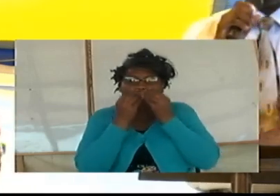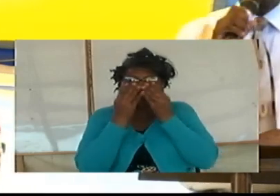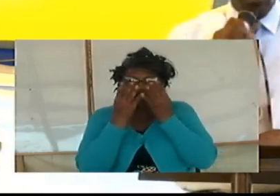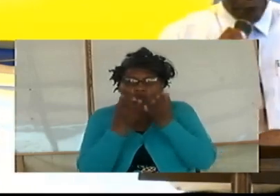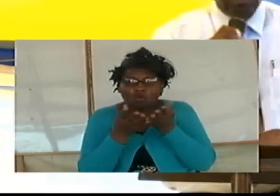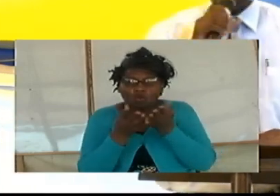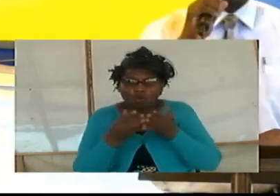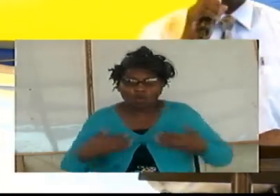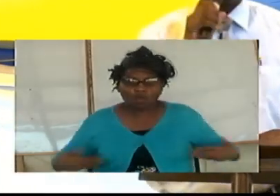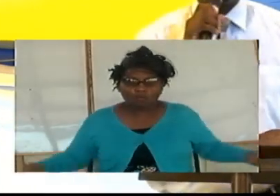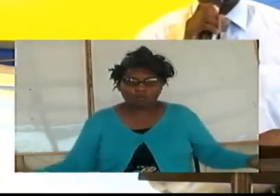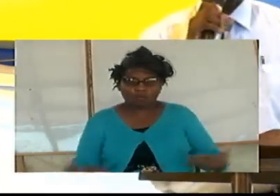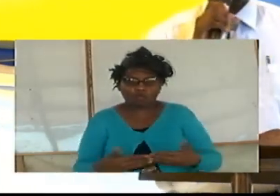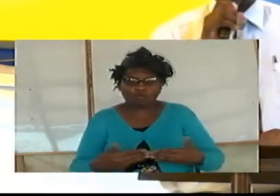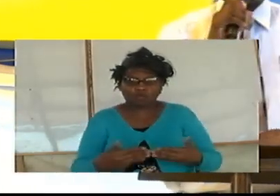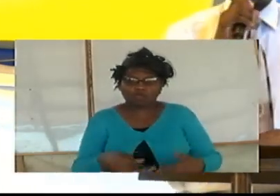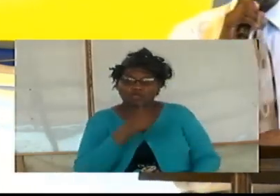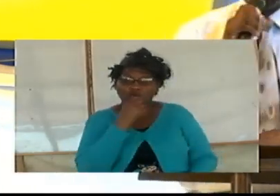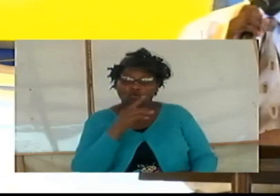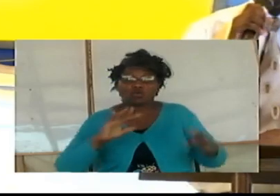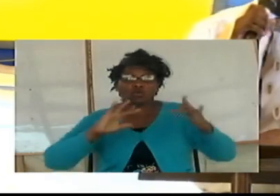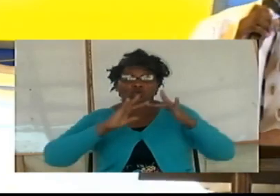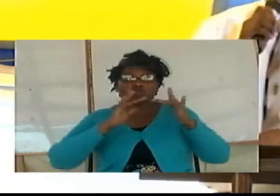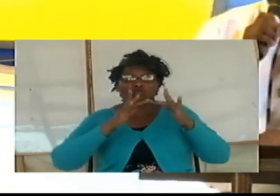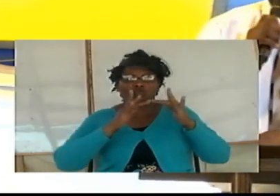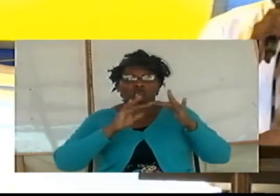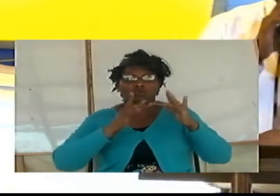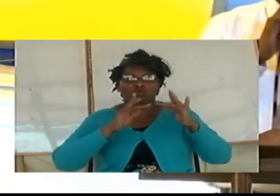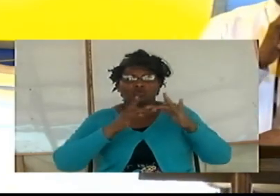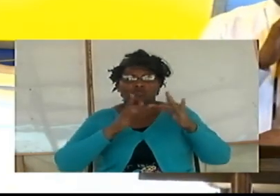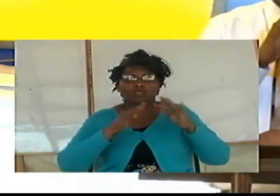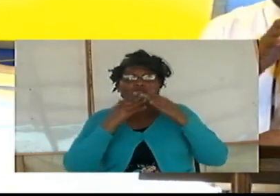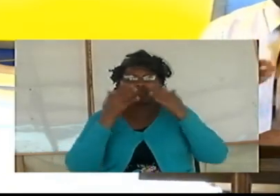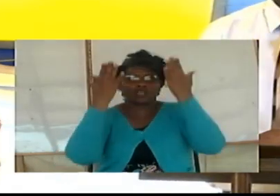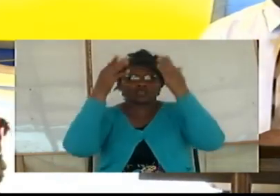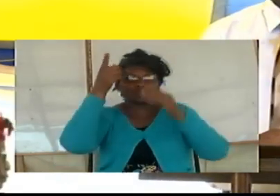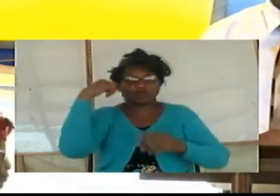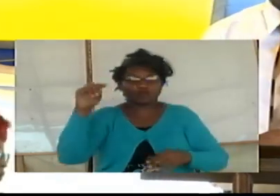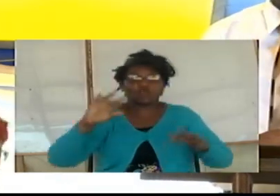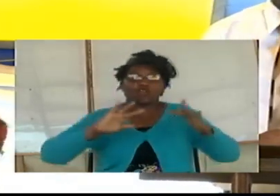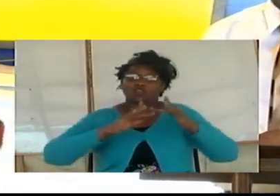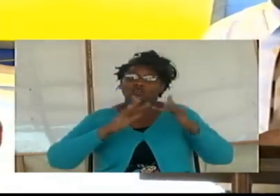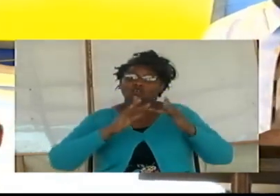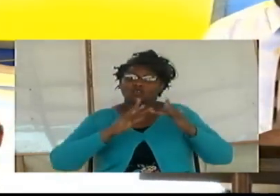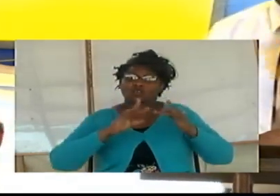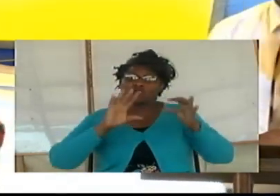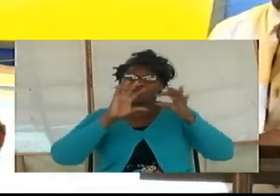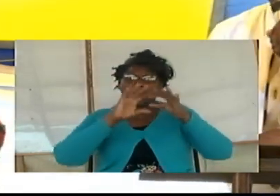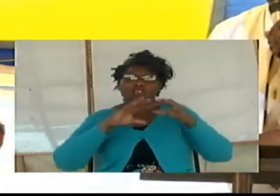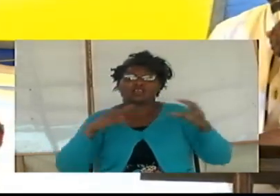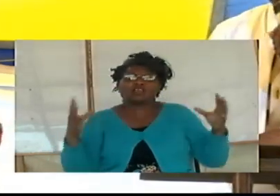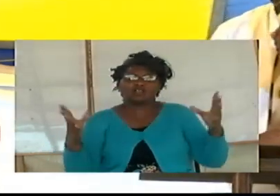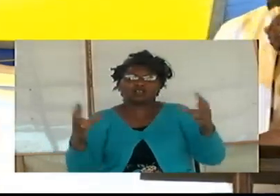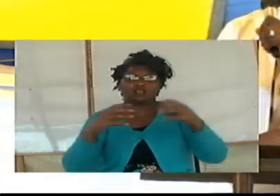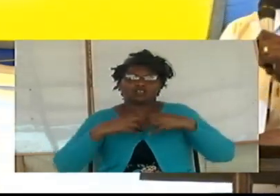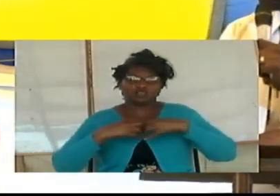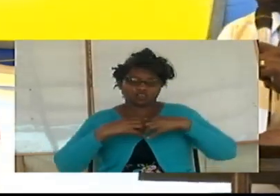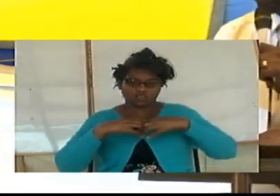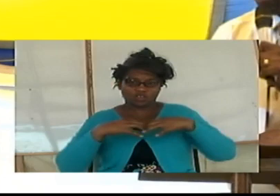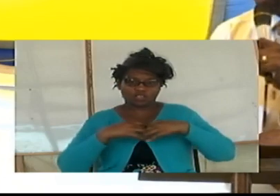in on the World Wide Web. Thank you for tuning in and joining us in our Good Friday service.